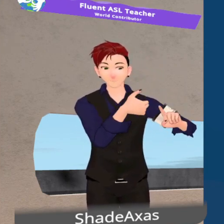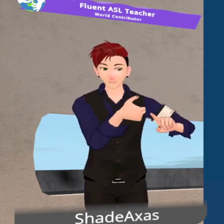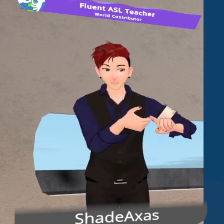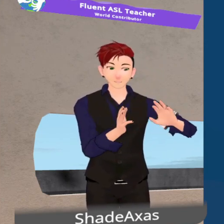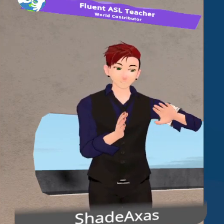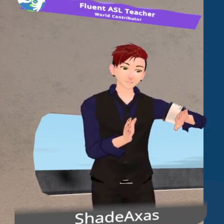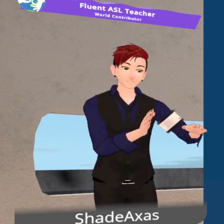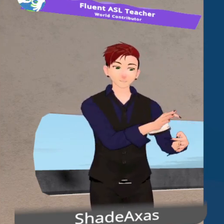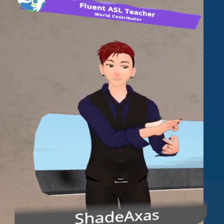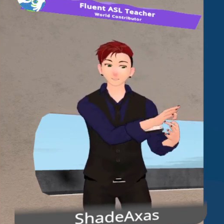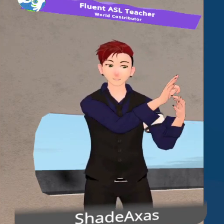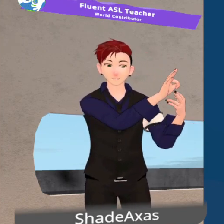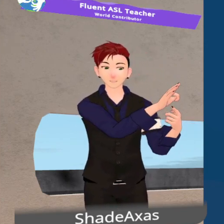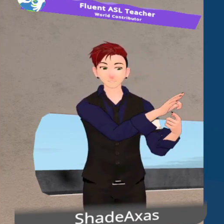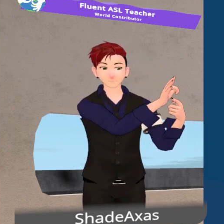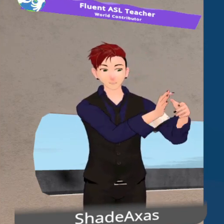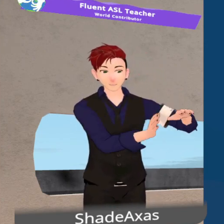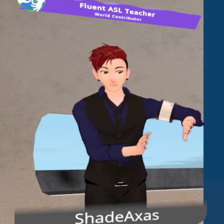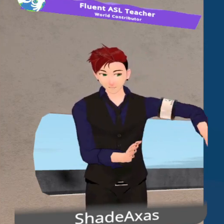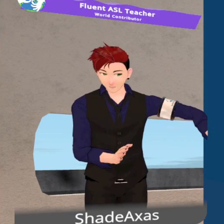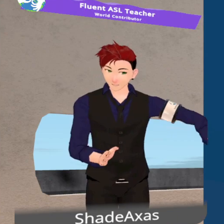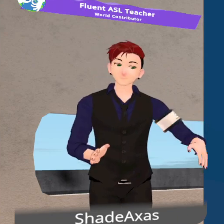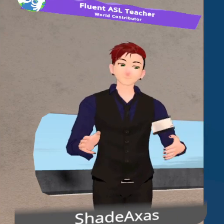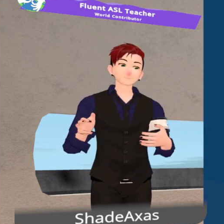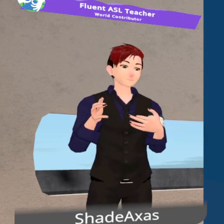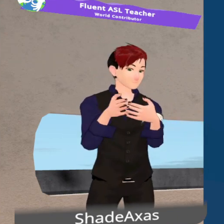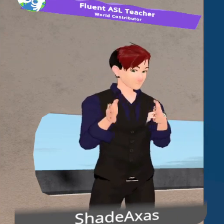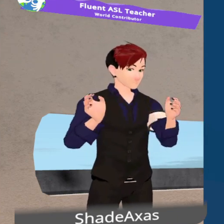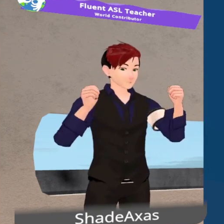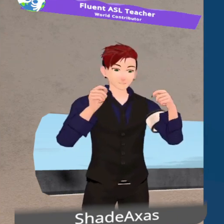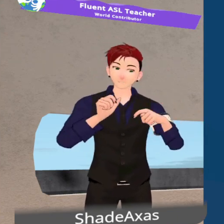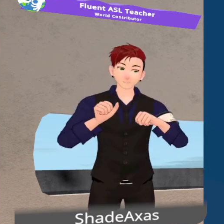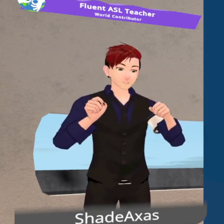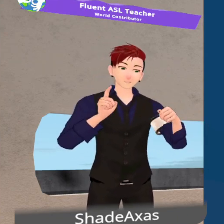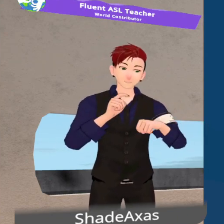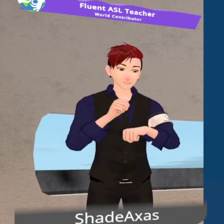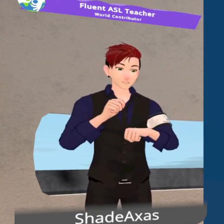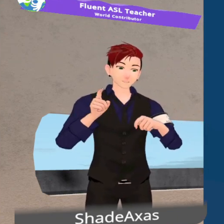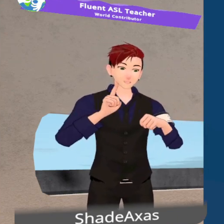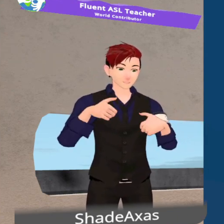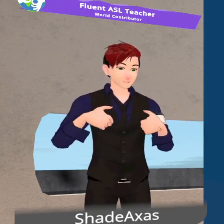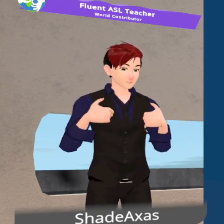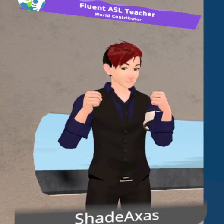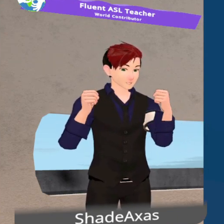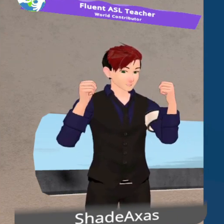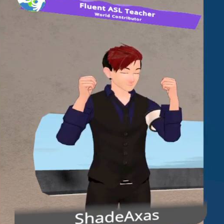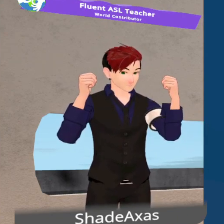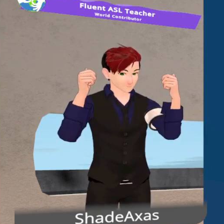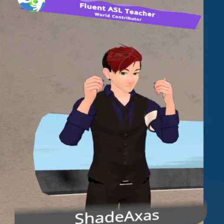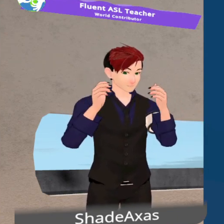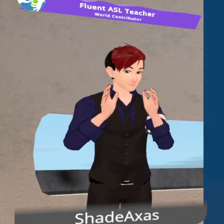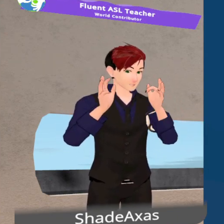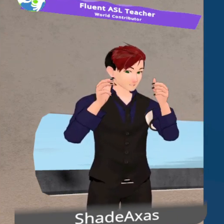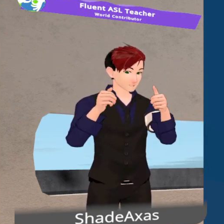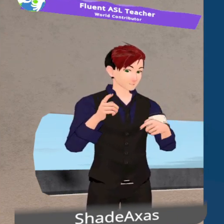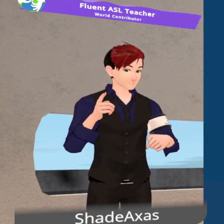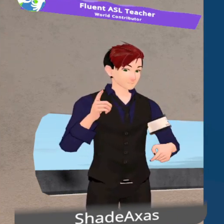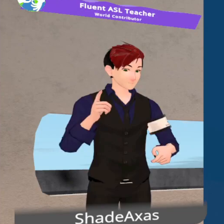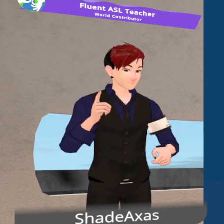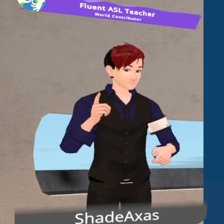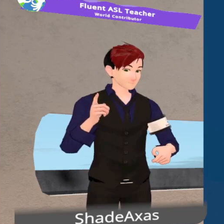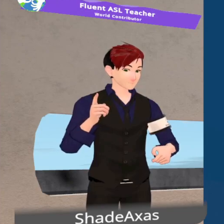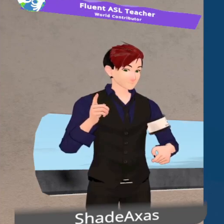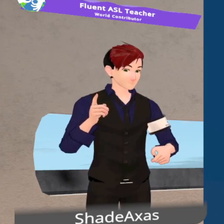doesn't teach himself. So he's the special one. The rest of our teachers, none are actual real life certified